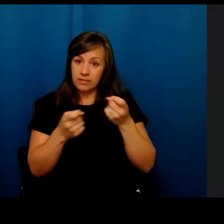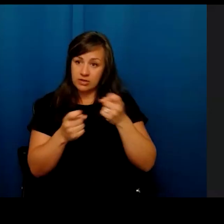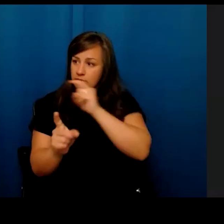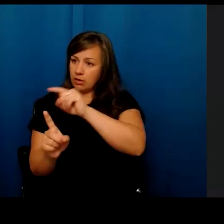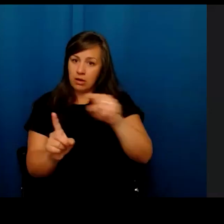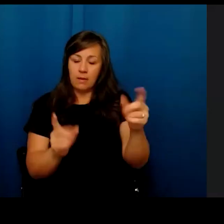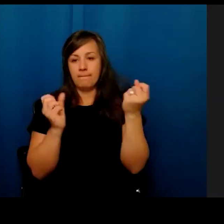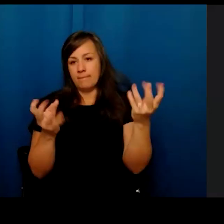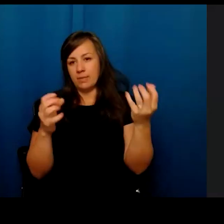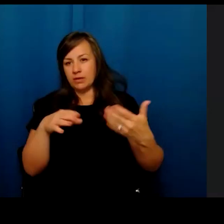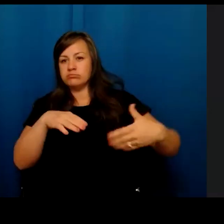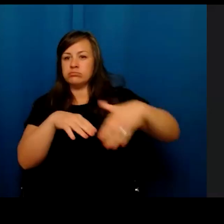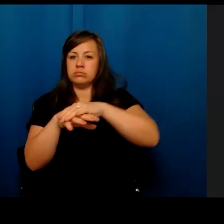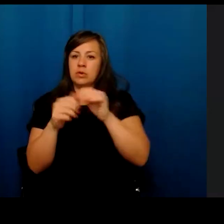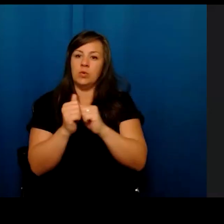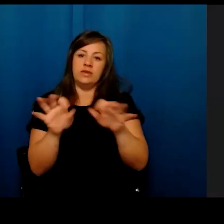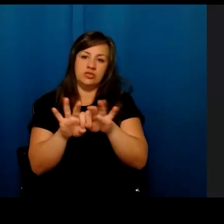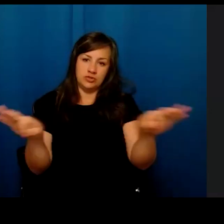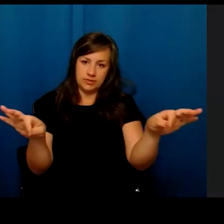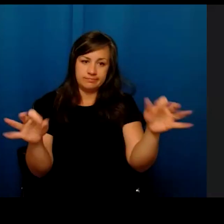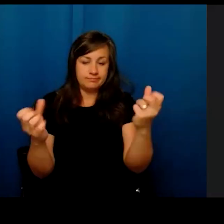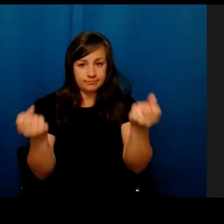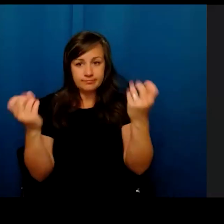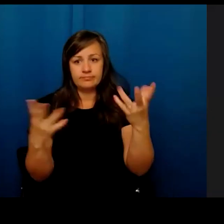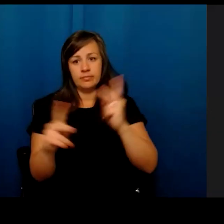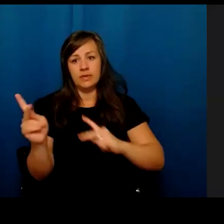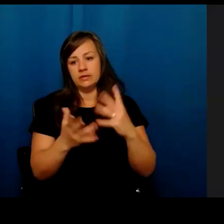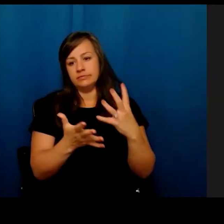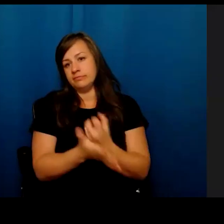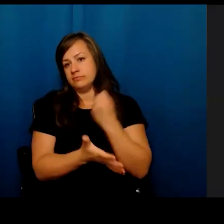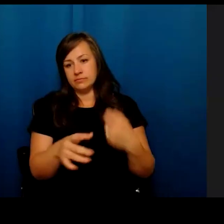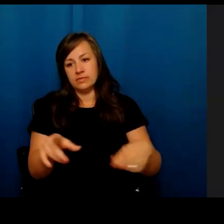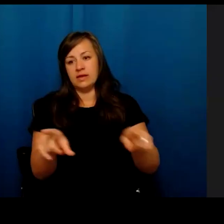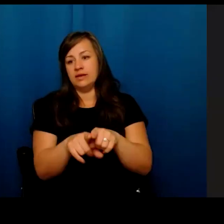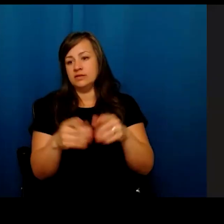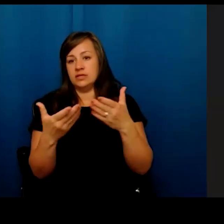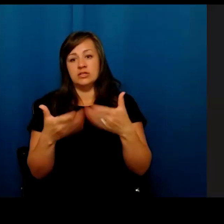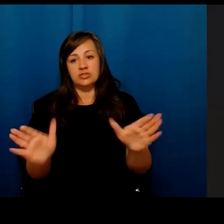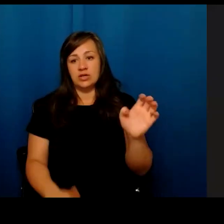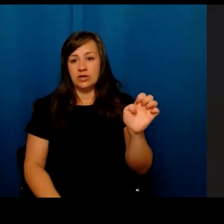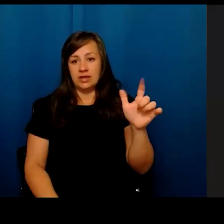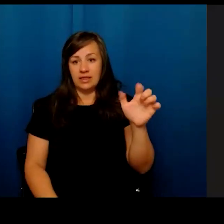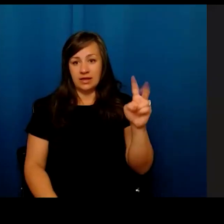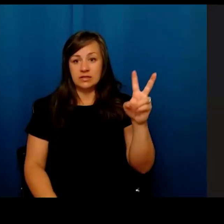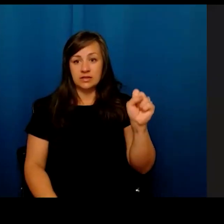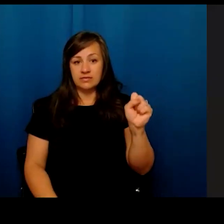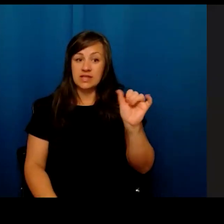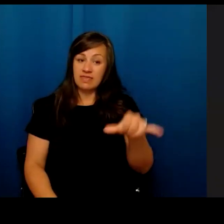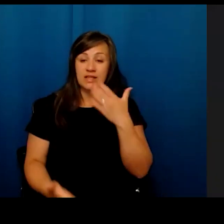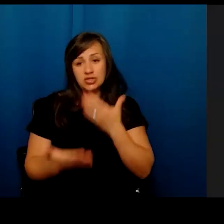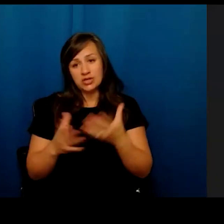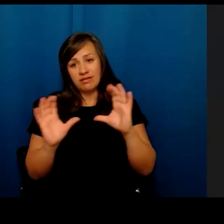degrees. A lot of people will earn that certificate just as general electives because it looks good on your resume. It's also really, really